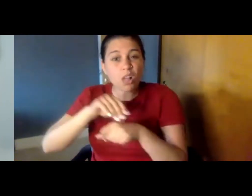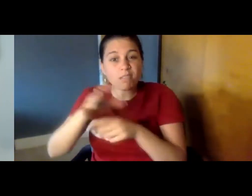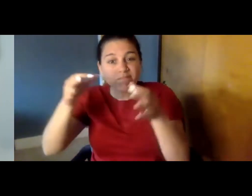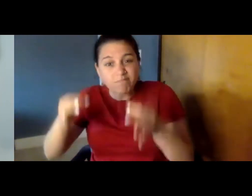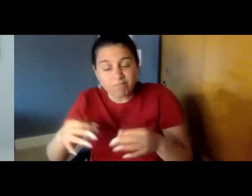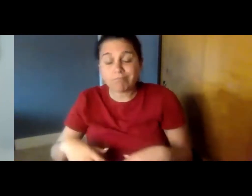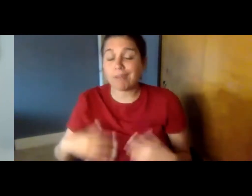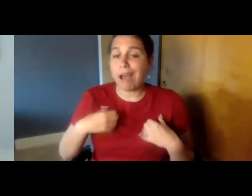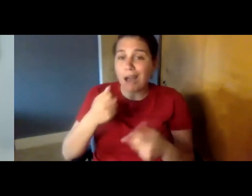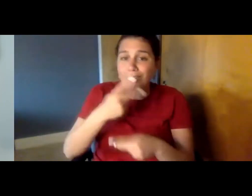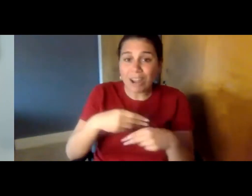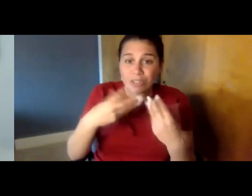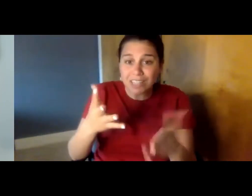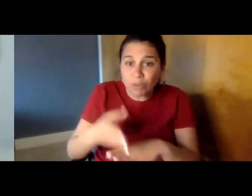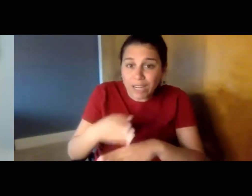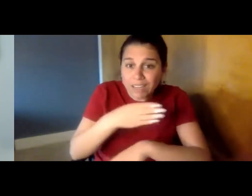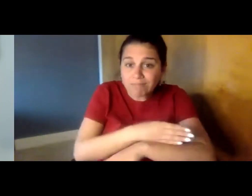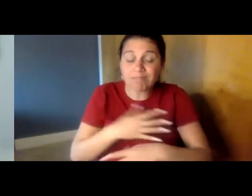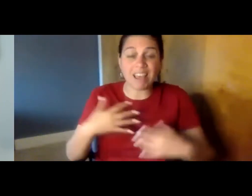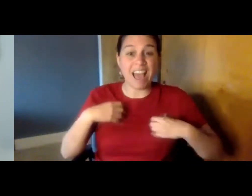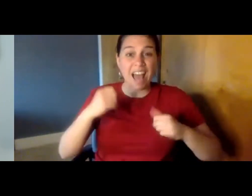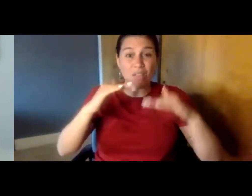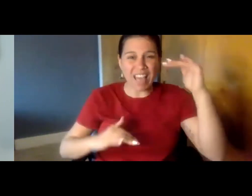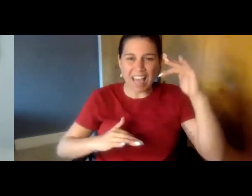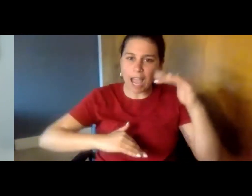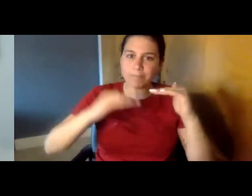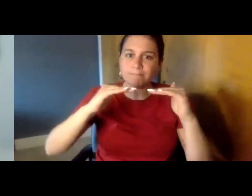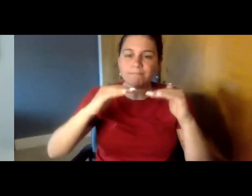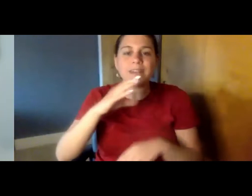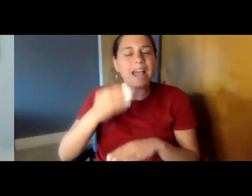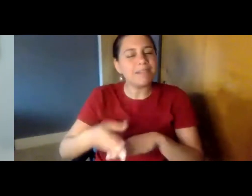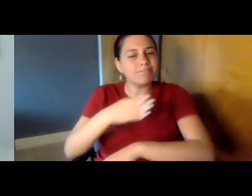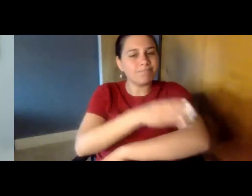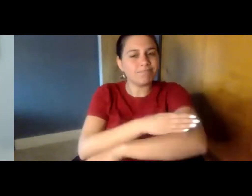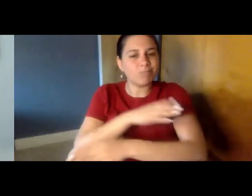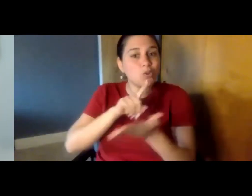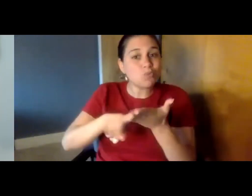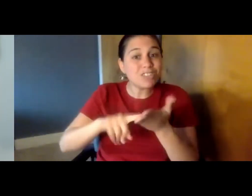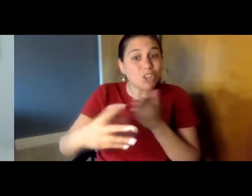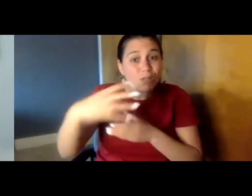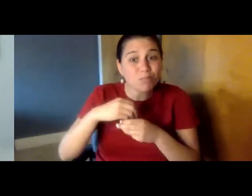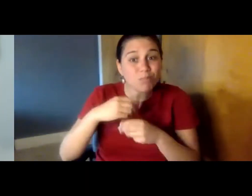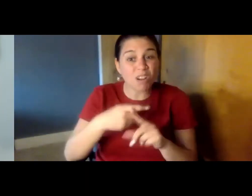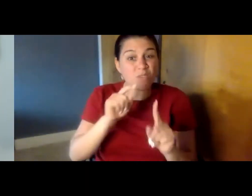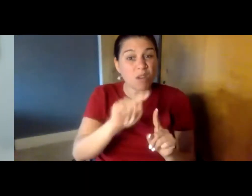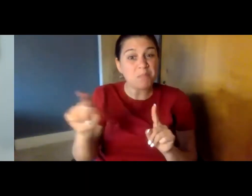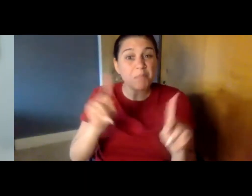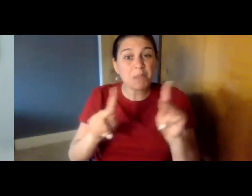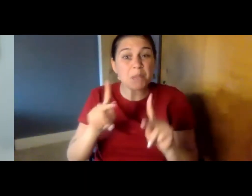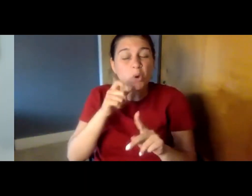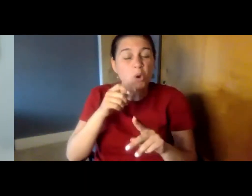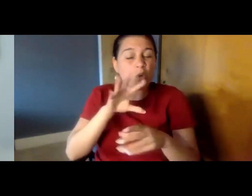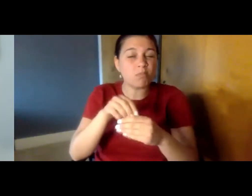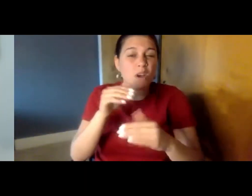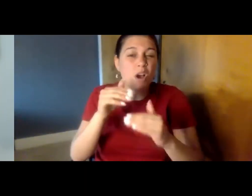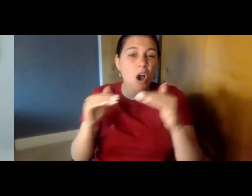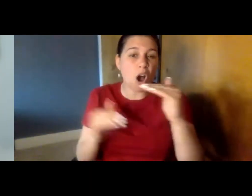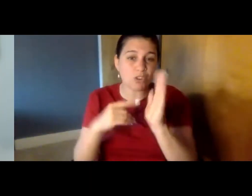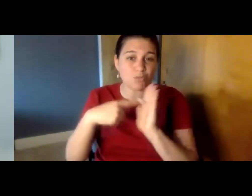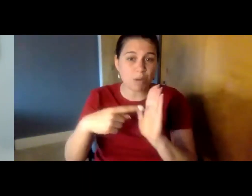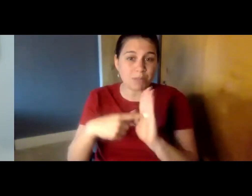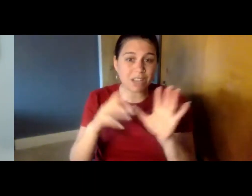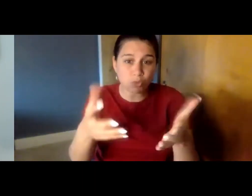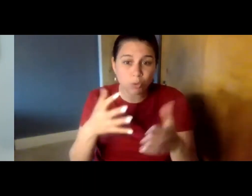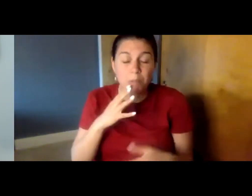delivery, reducing health disparities, and increasing research participation from underrepresented groups in order to decrease the